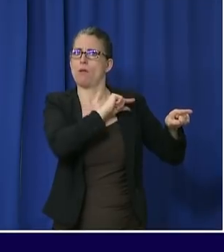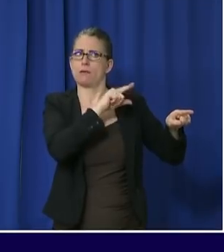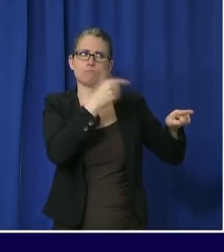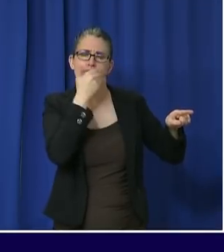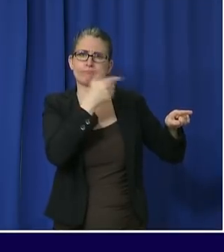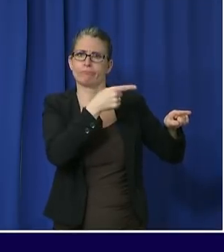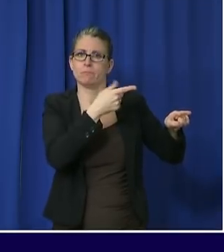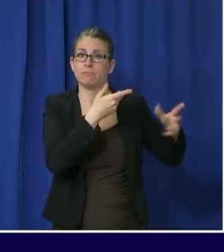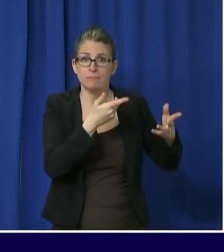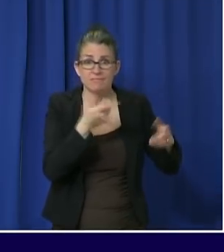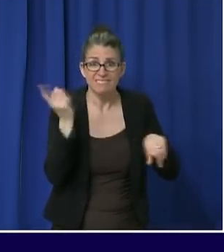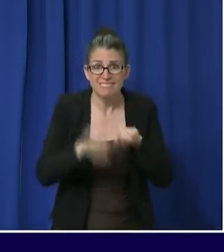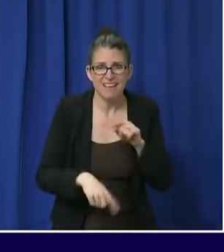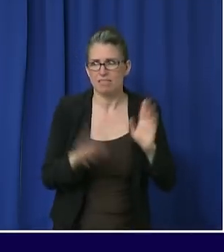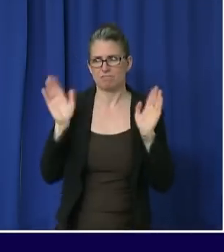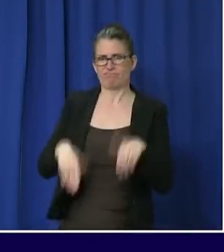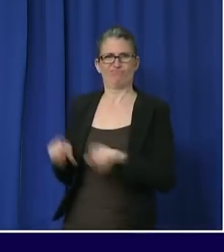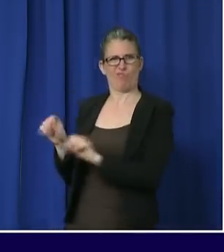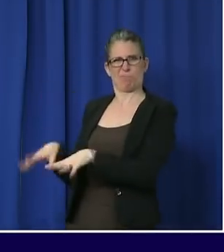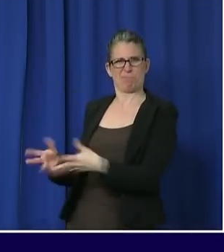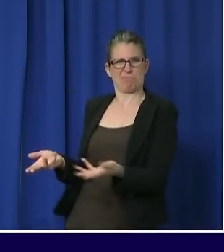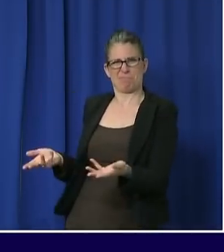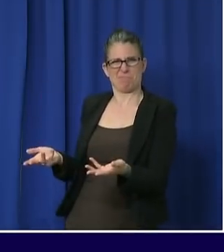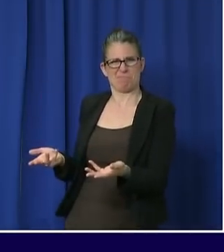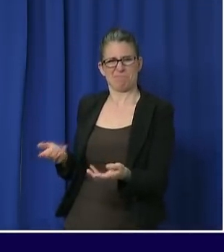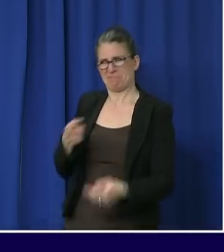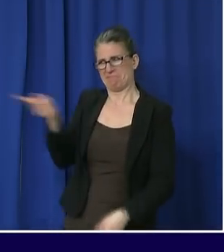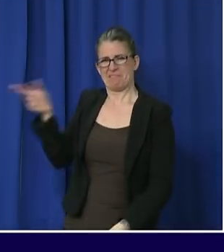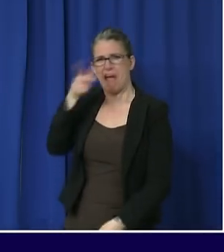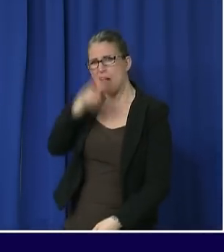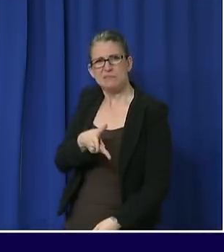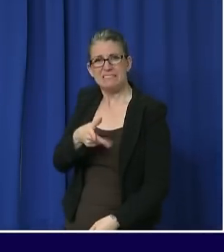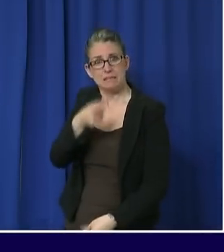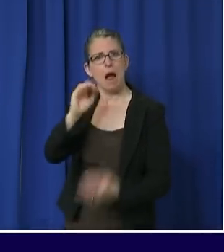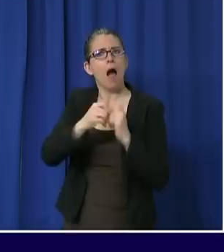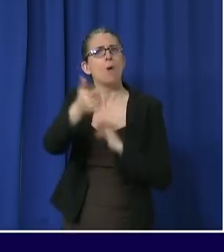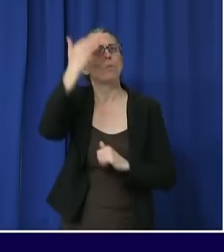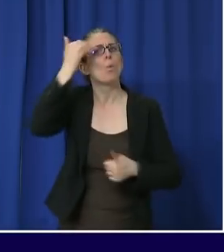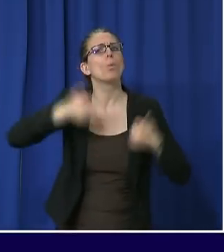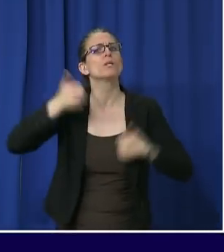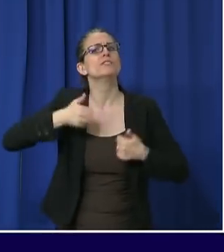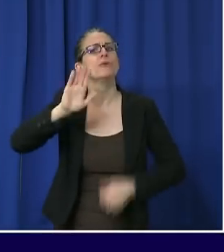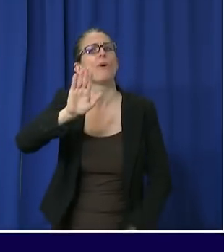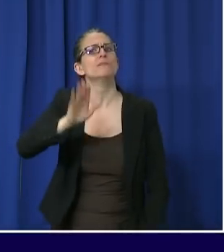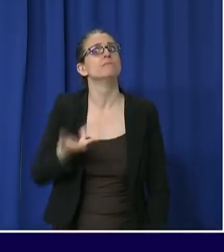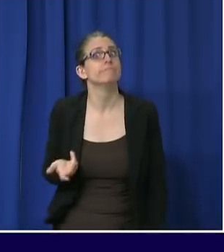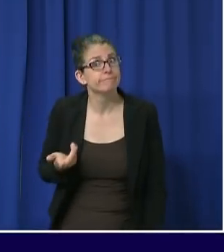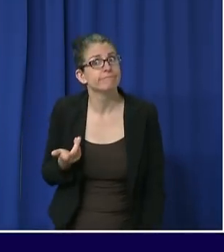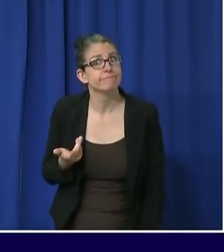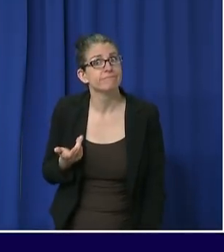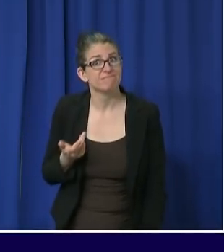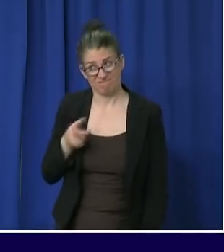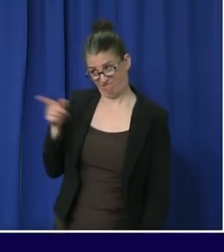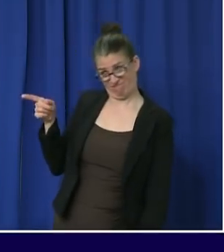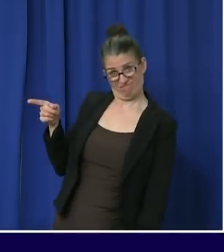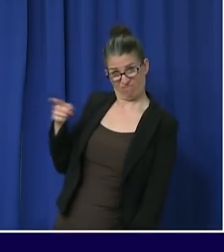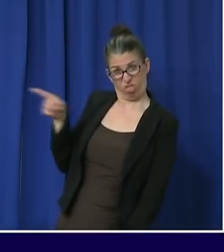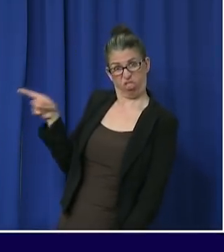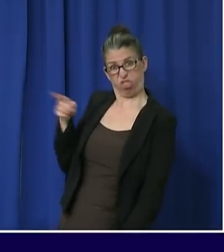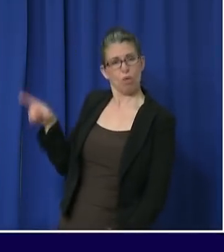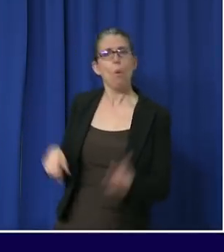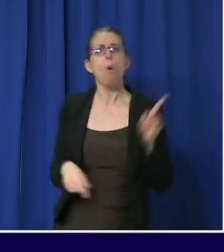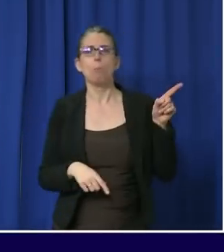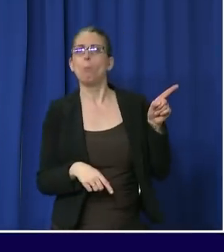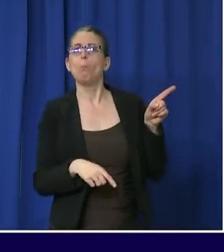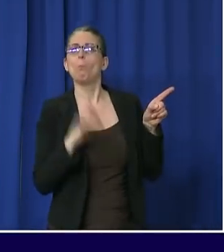quality. So before we can think about immunity passports, as the term is used, we have to make sure that the